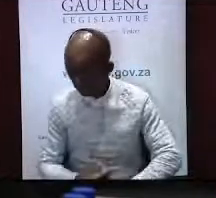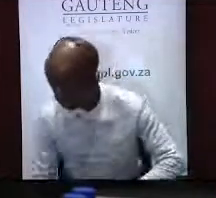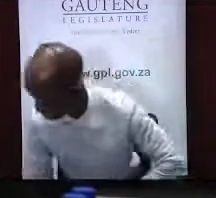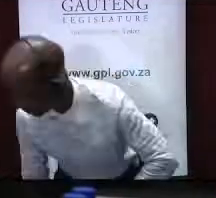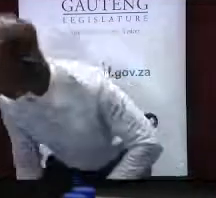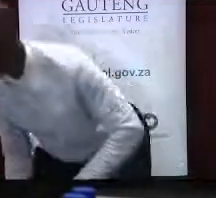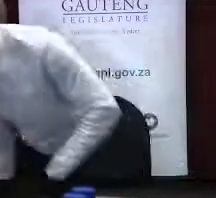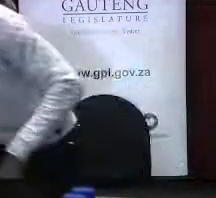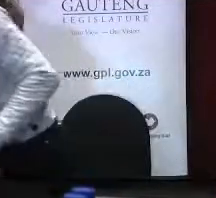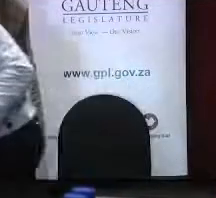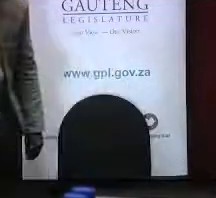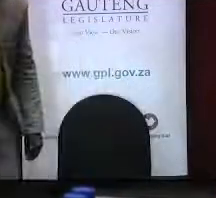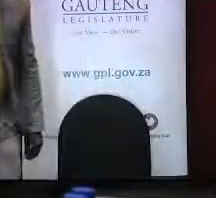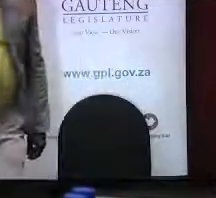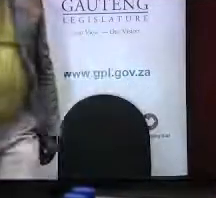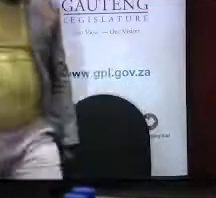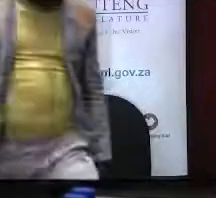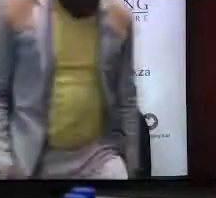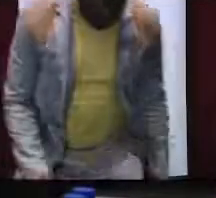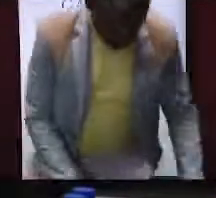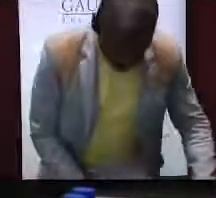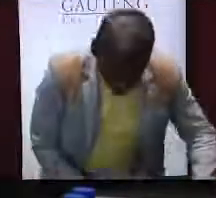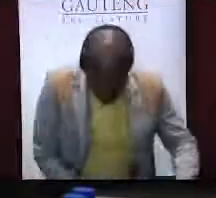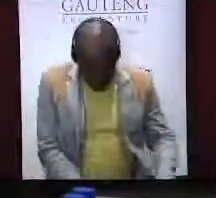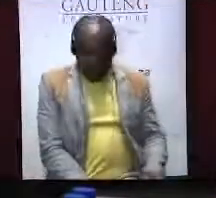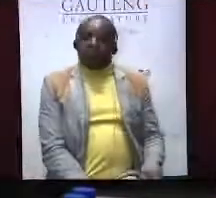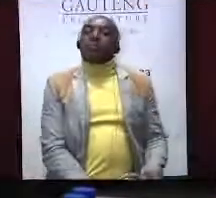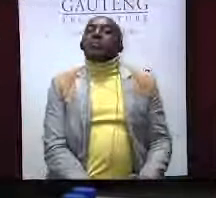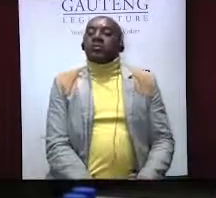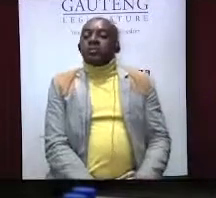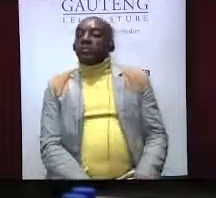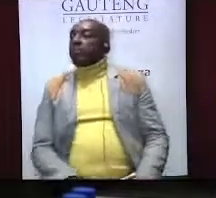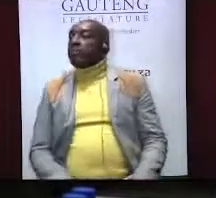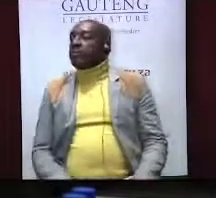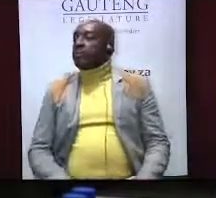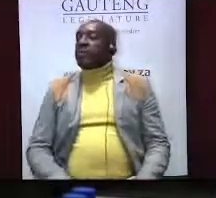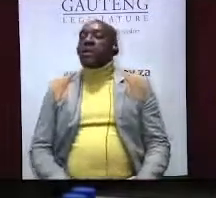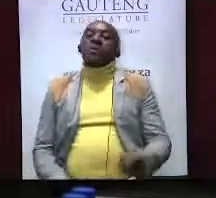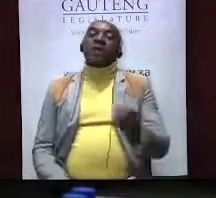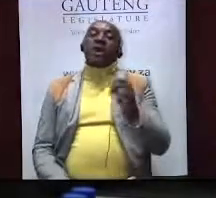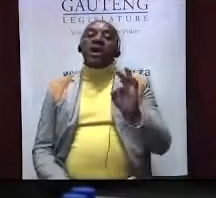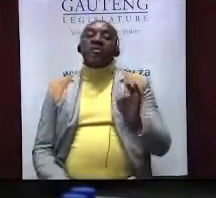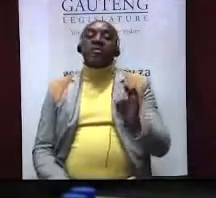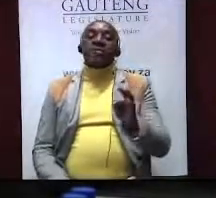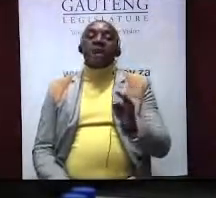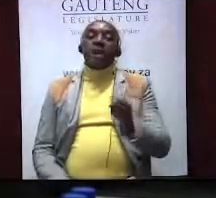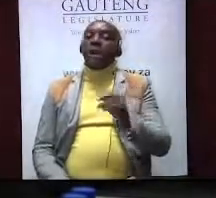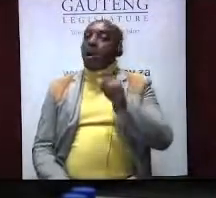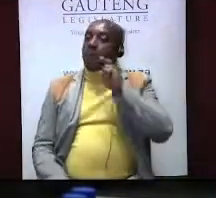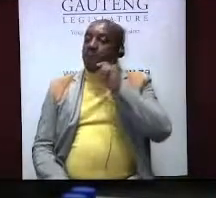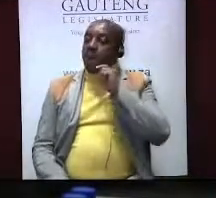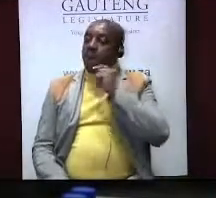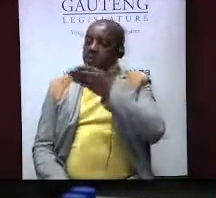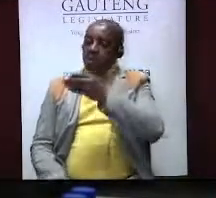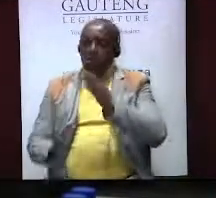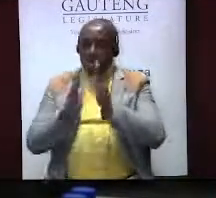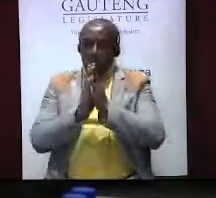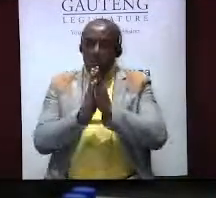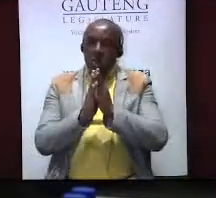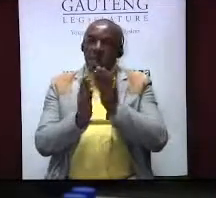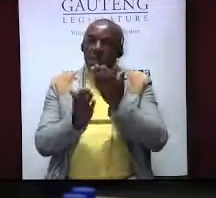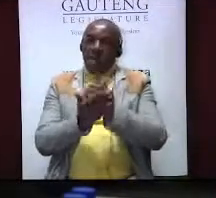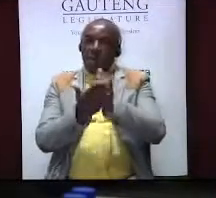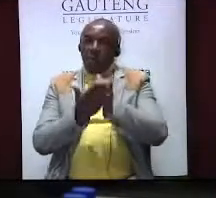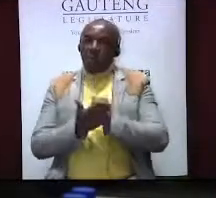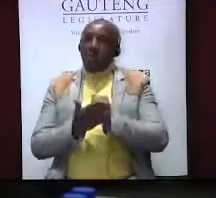boy child as a single parent, but I'm struggling. I don't know what to do. So if men in the churches can really help us, we